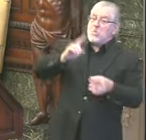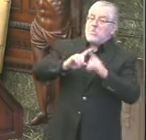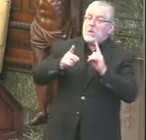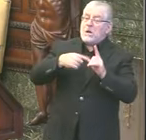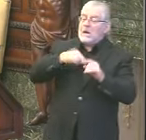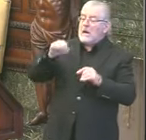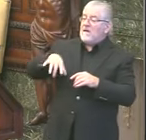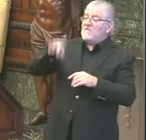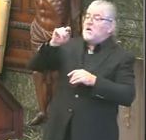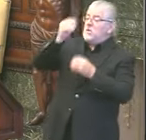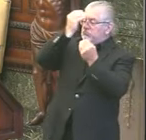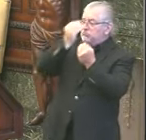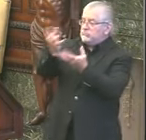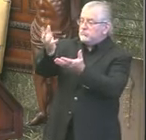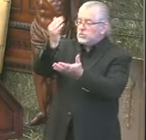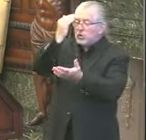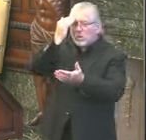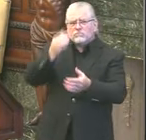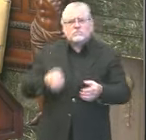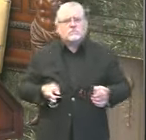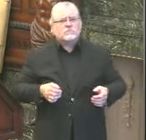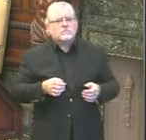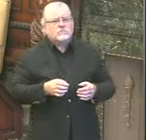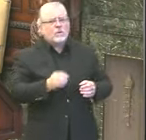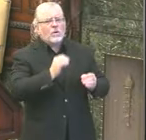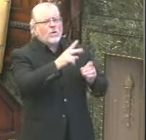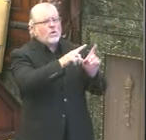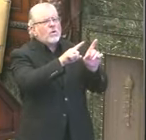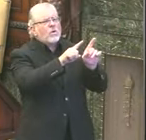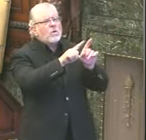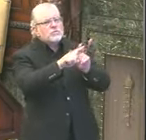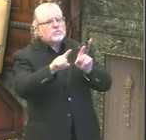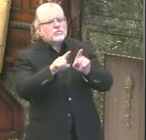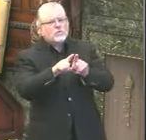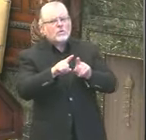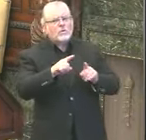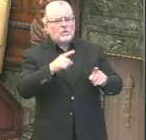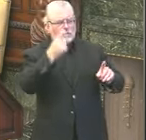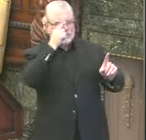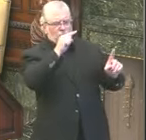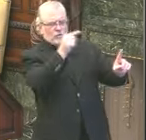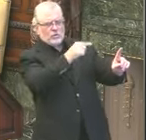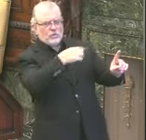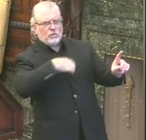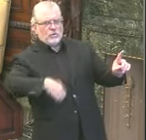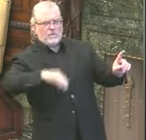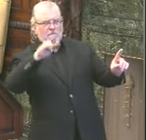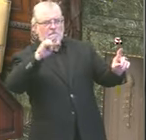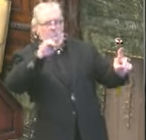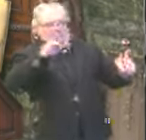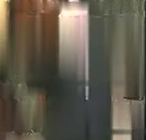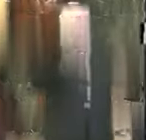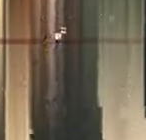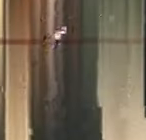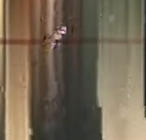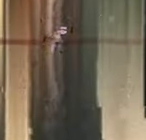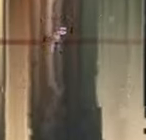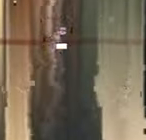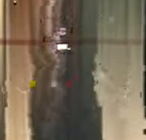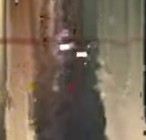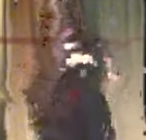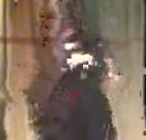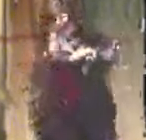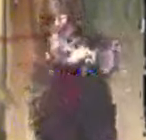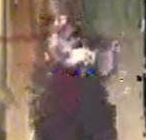and also, and I guess this is either for the mayor or Brian Abernathy, if he's on the restaurants have a lot